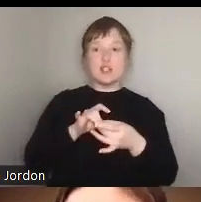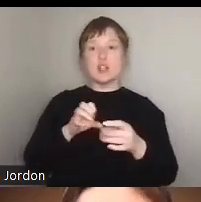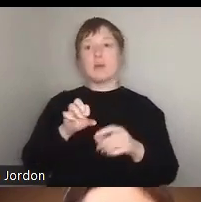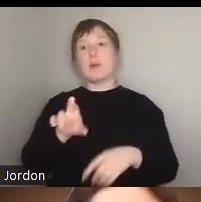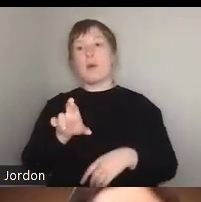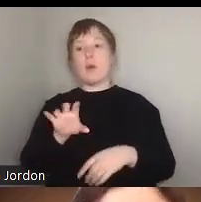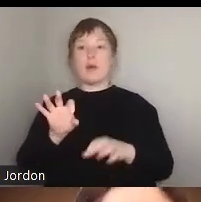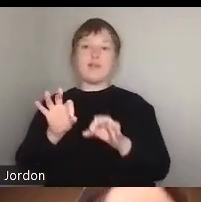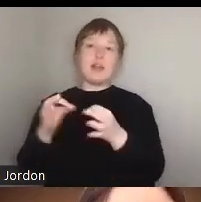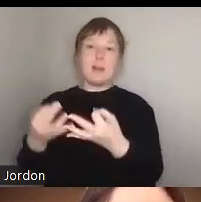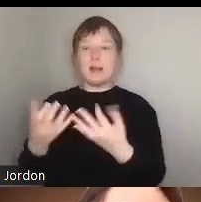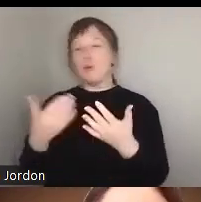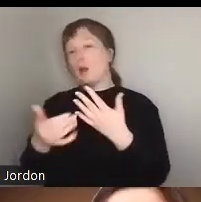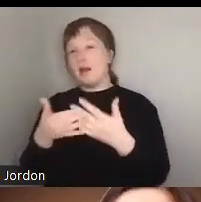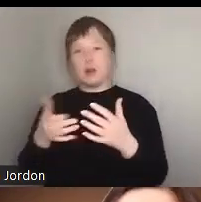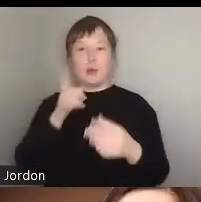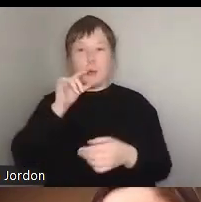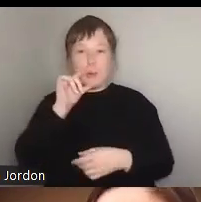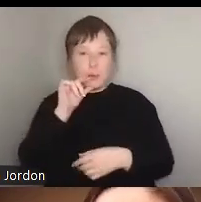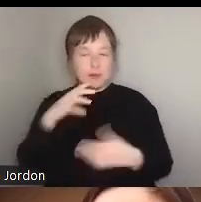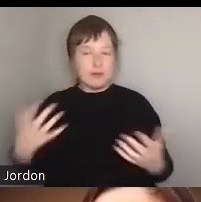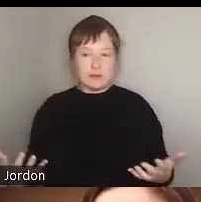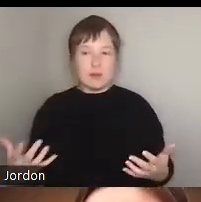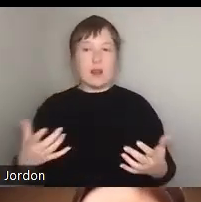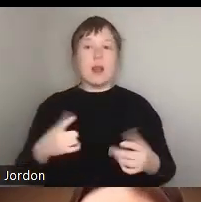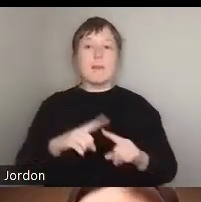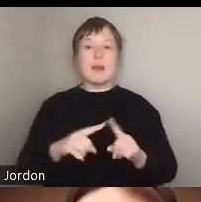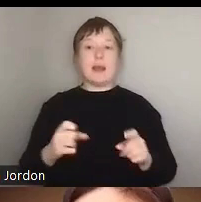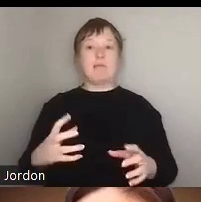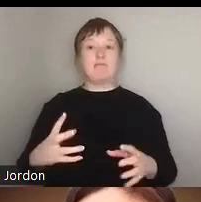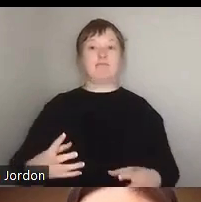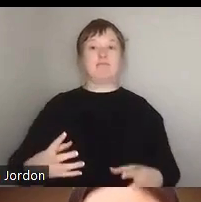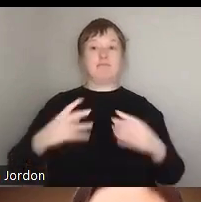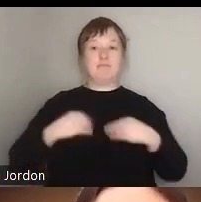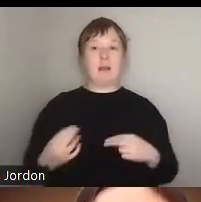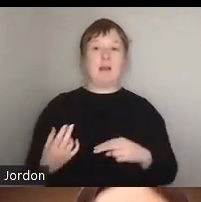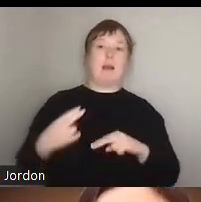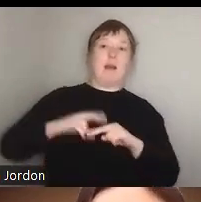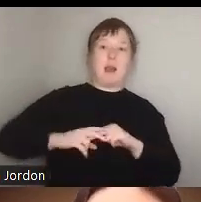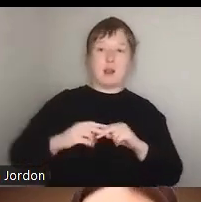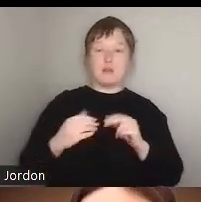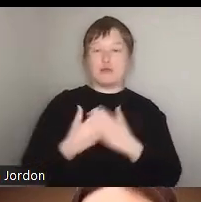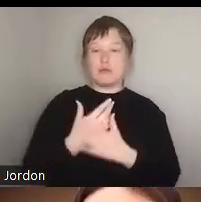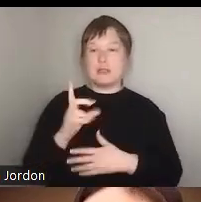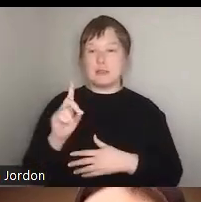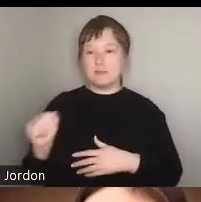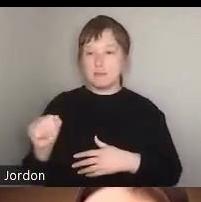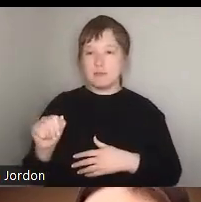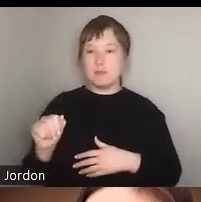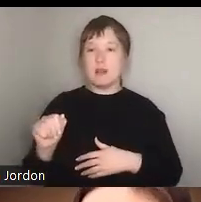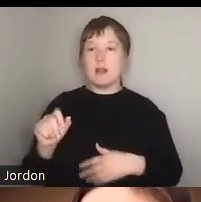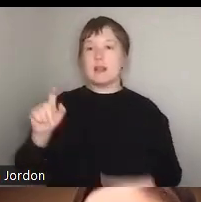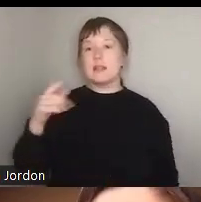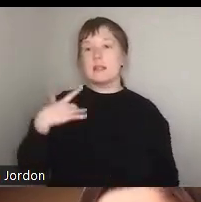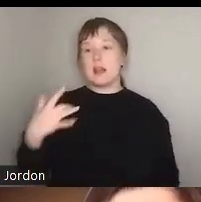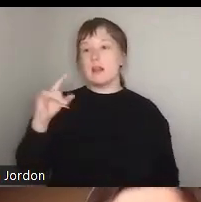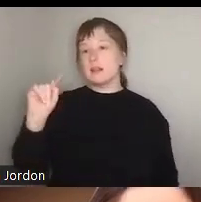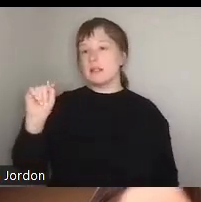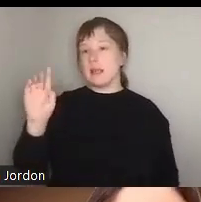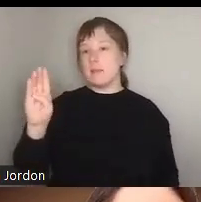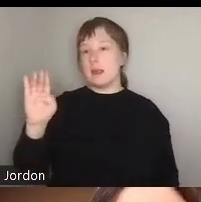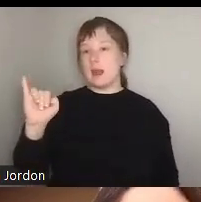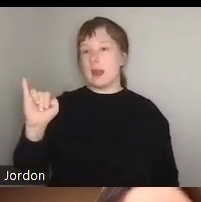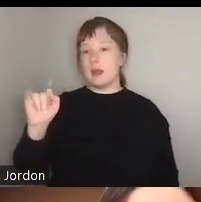within family or whoever it was, but they end up acquiring a disability because of it. One of the more common examples is a TBI, so traumatic brain